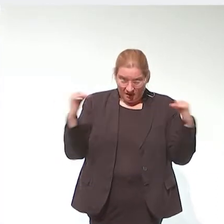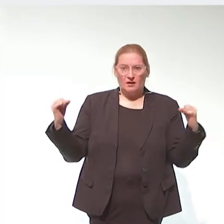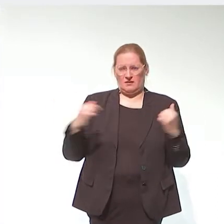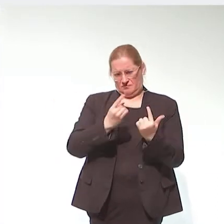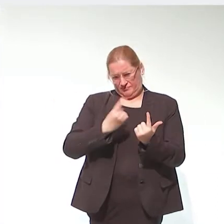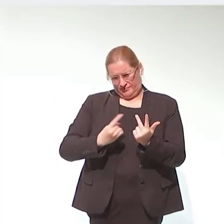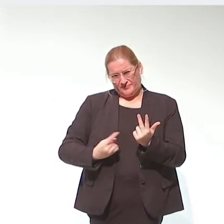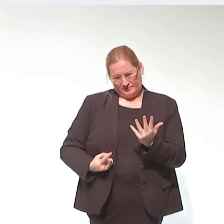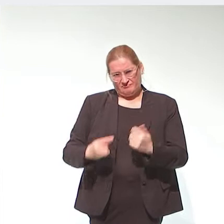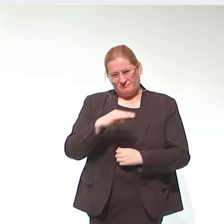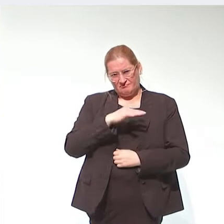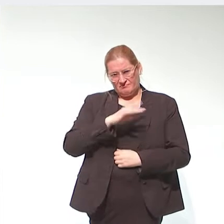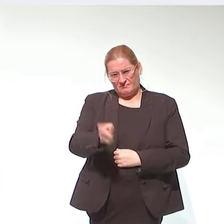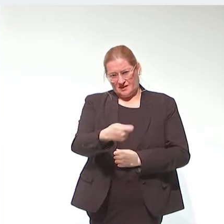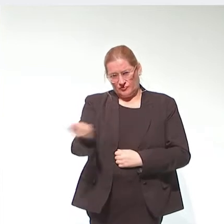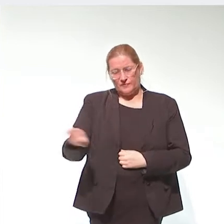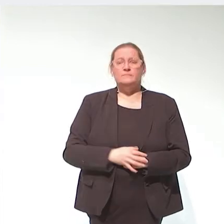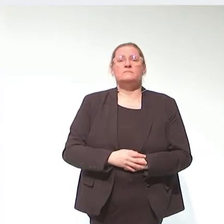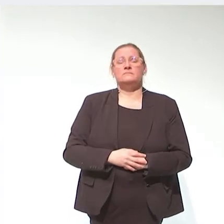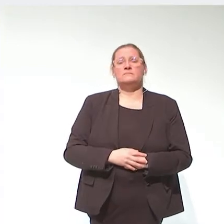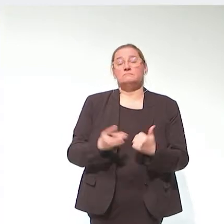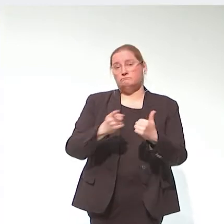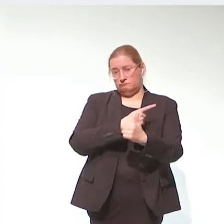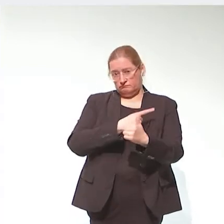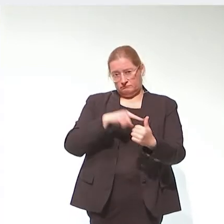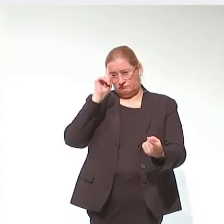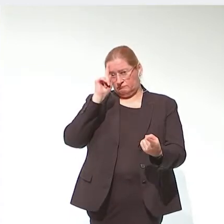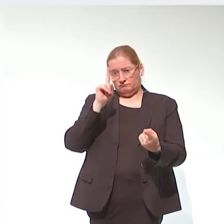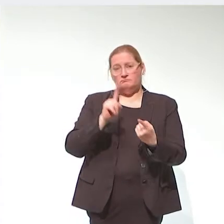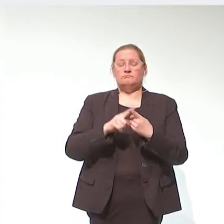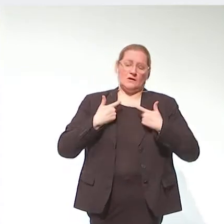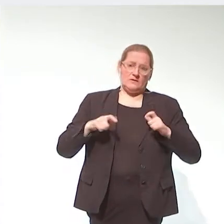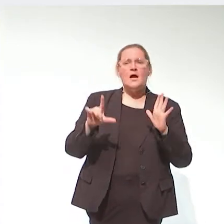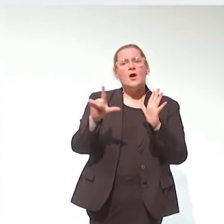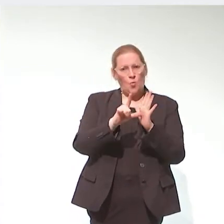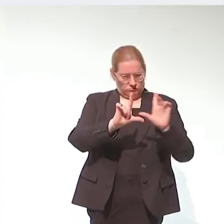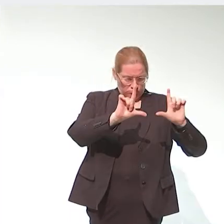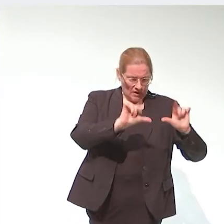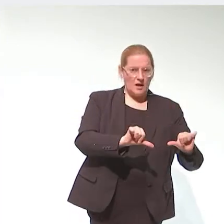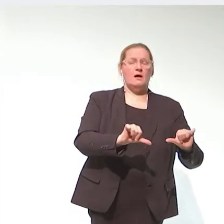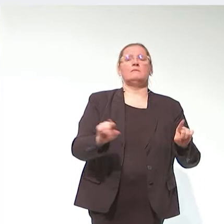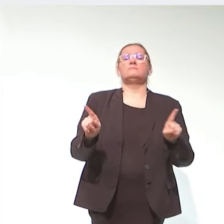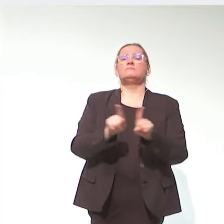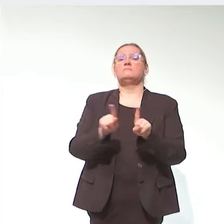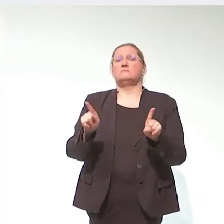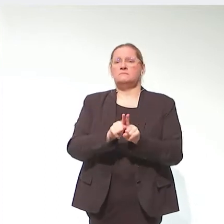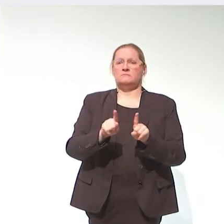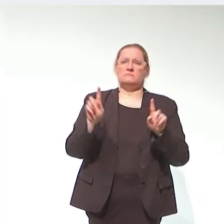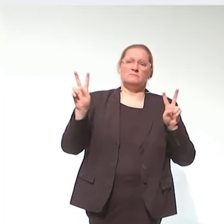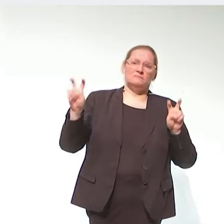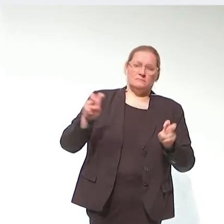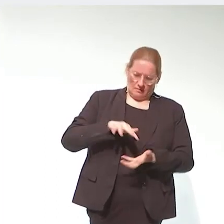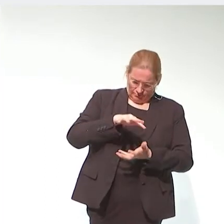Act, about the Accessible EU, and about the transport package, if you can call it a package, and also